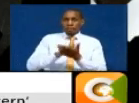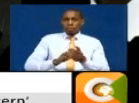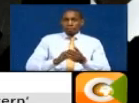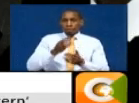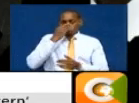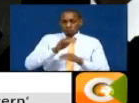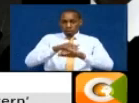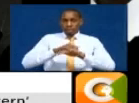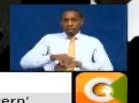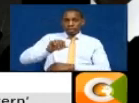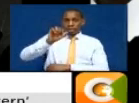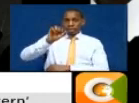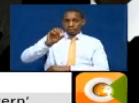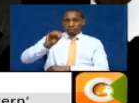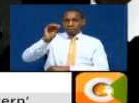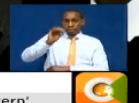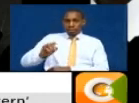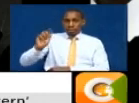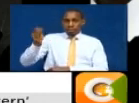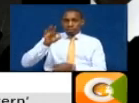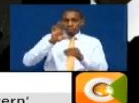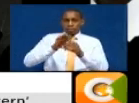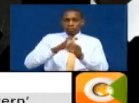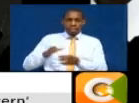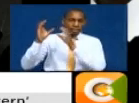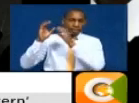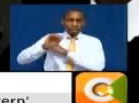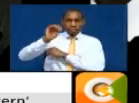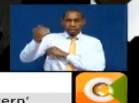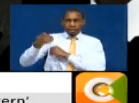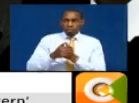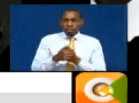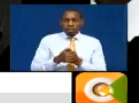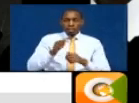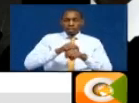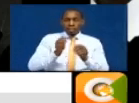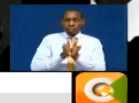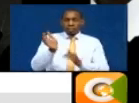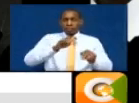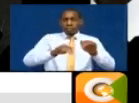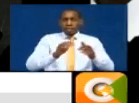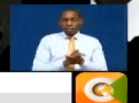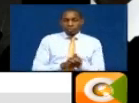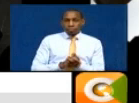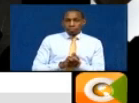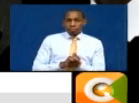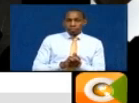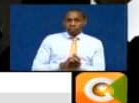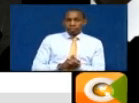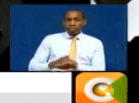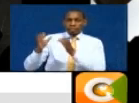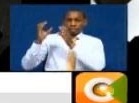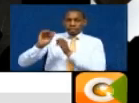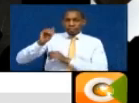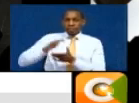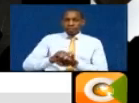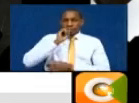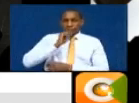least 50% of the presidential votes cast in Kilifi County in the August State House race. Kilifi County has